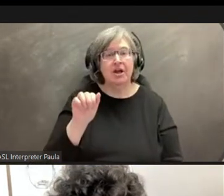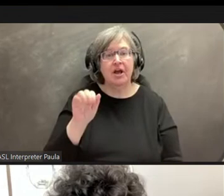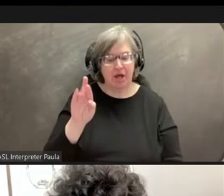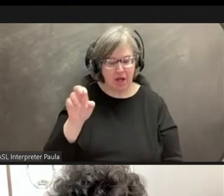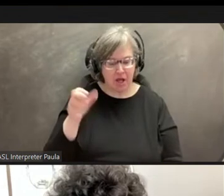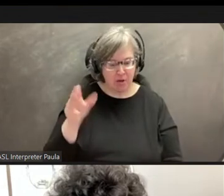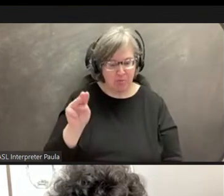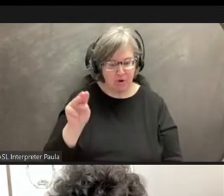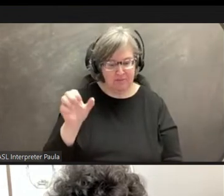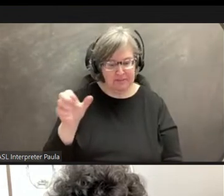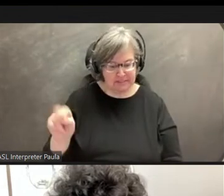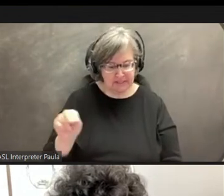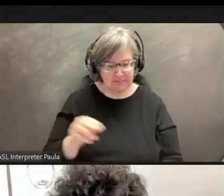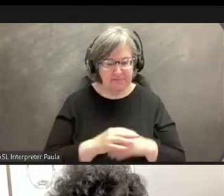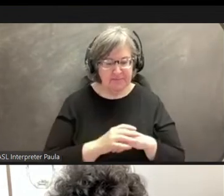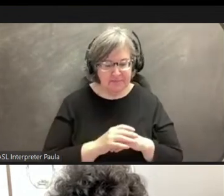I'm